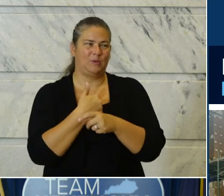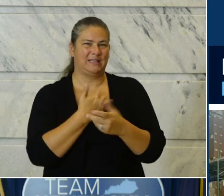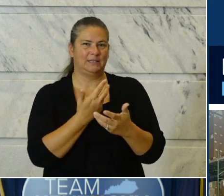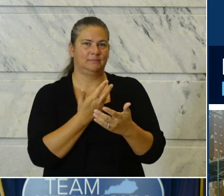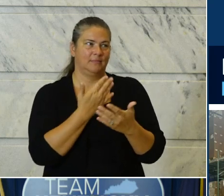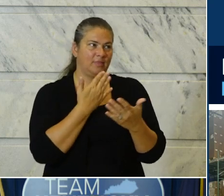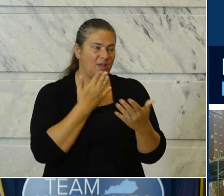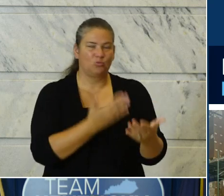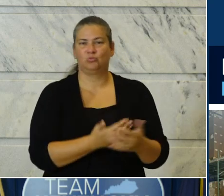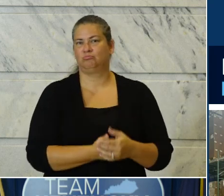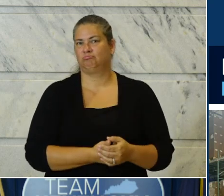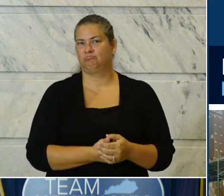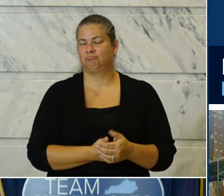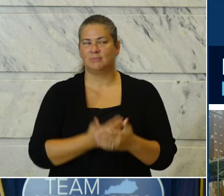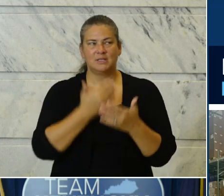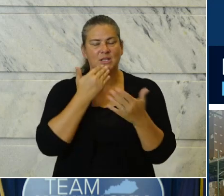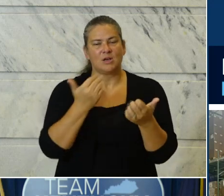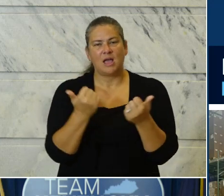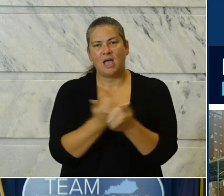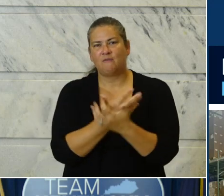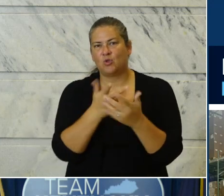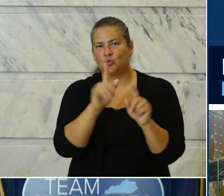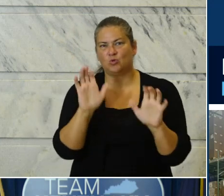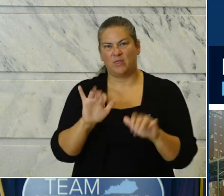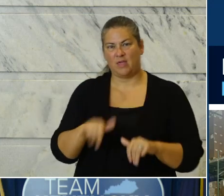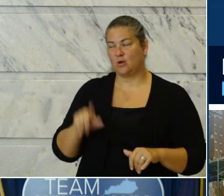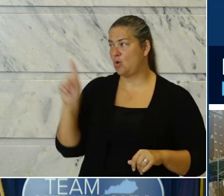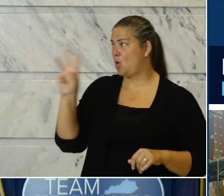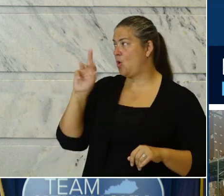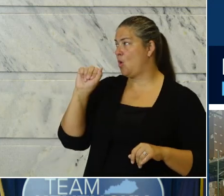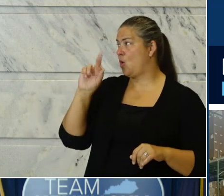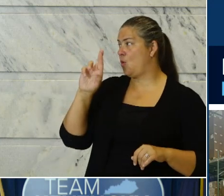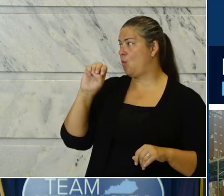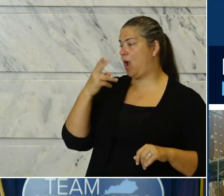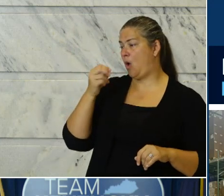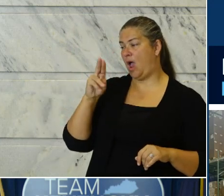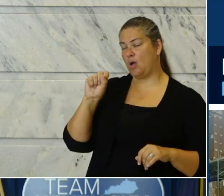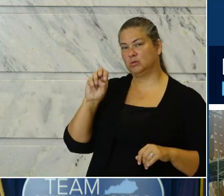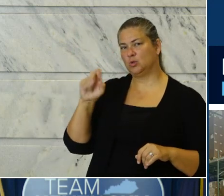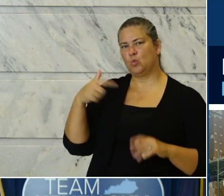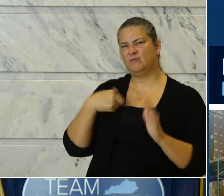for all you're doing. This is our warehouse. We have more than doubled our